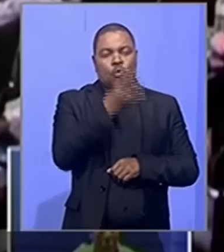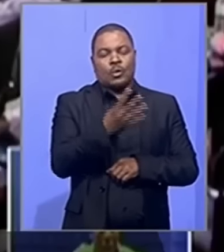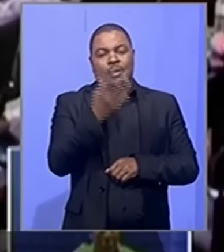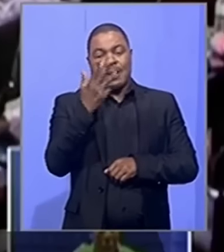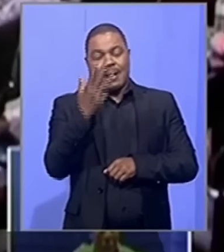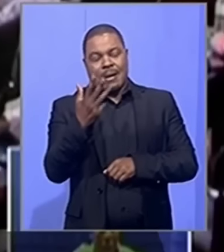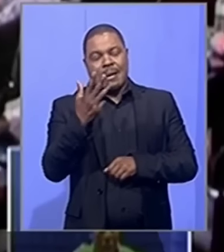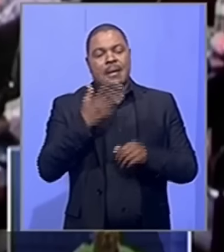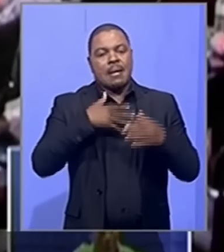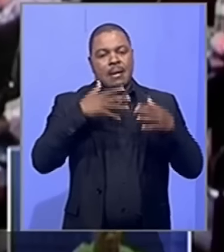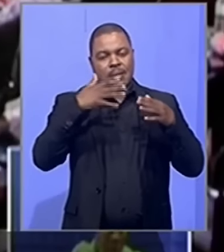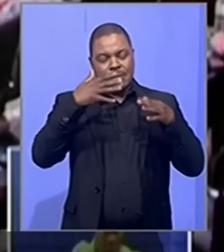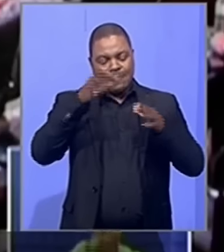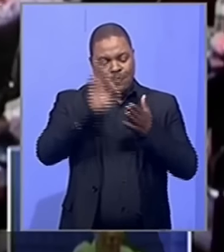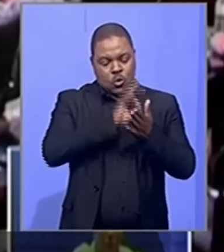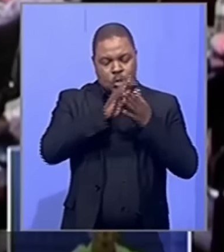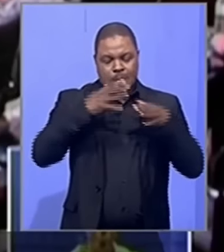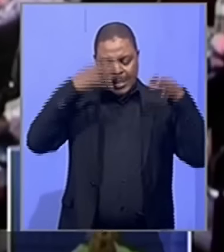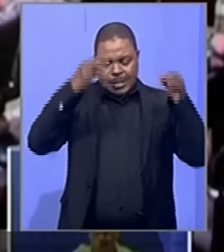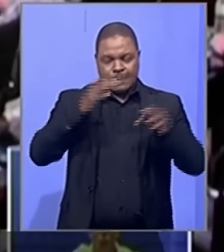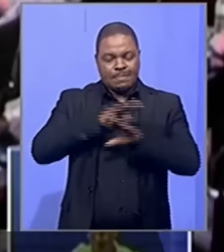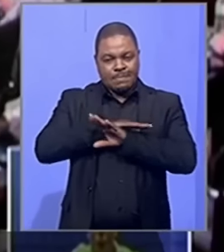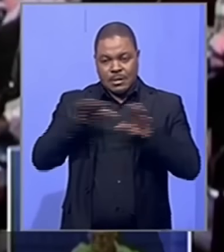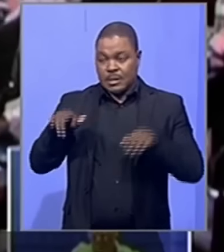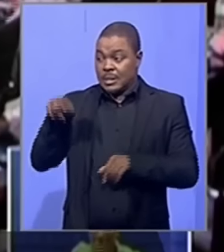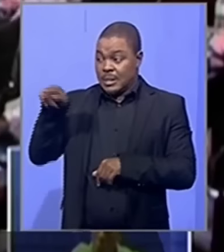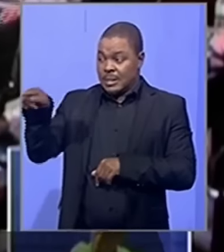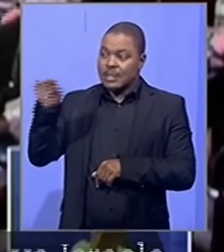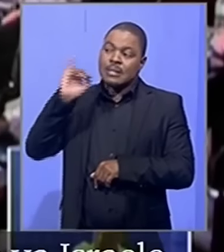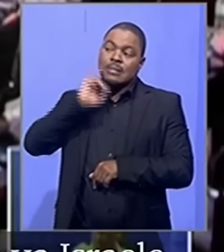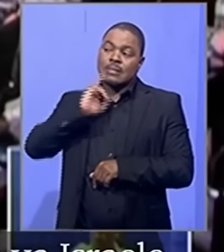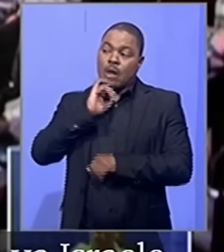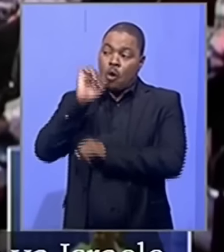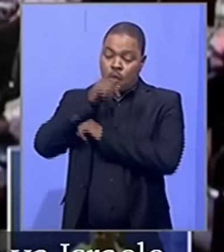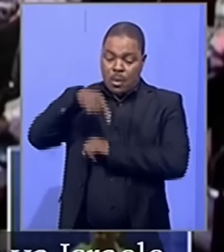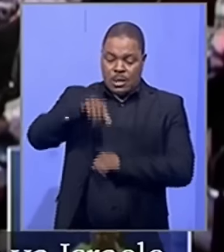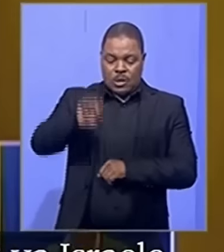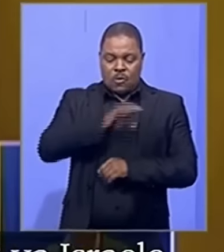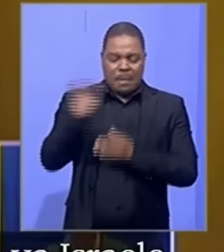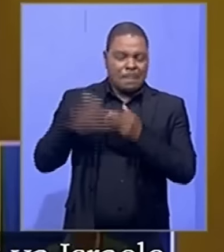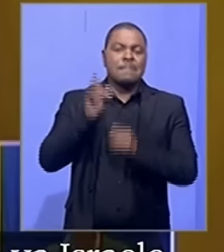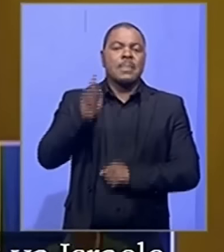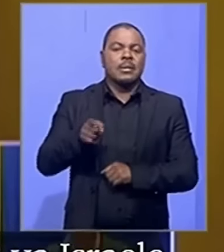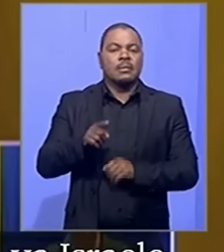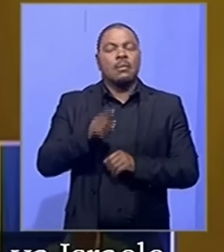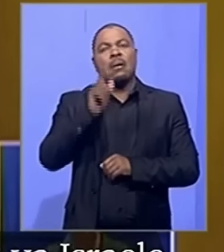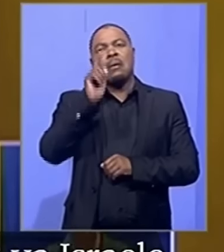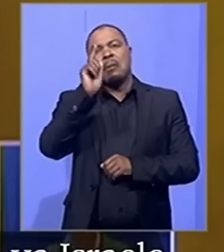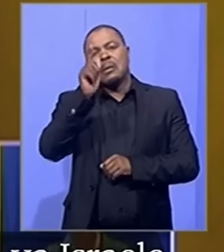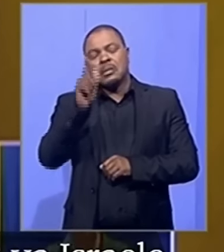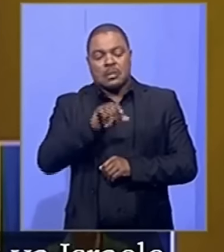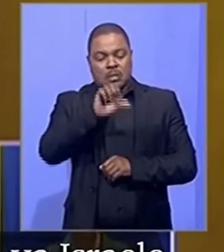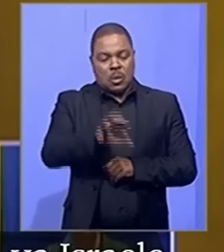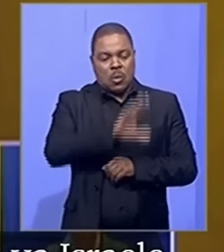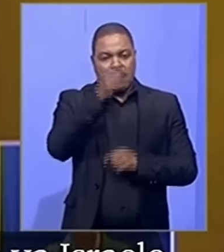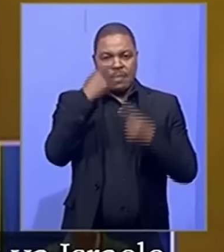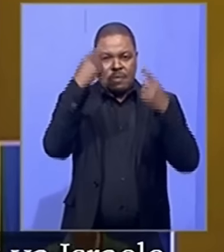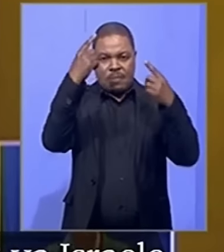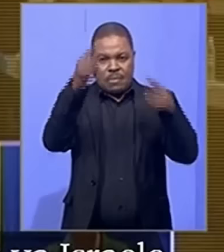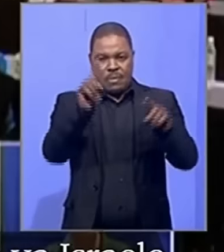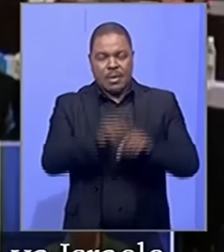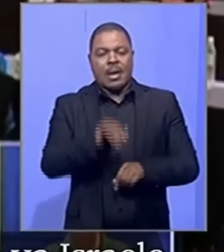248 hore ntlo ya bonqosa ya Israele e kwano Afrika Borwa e kwalwe. Ha morao mmuso wa Afrika Borwa o ile wa leba lekgotleng la matjhaba la